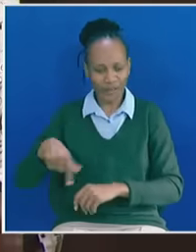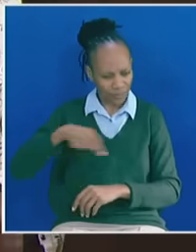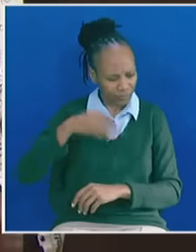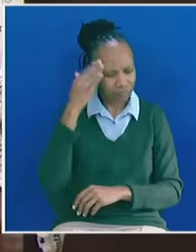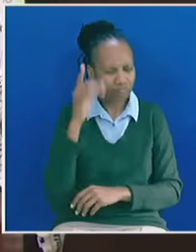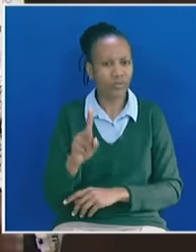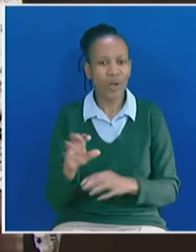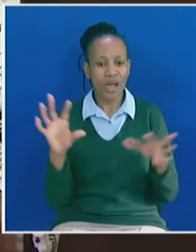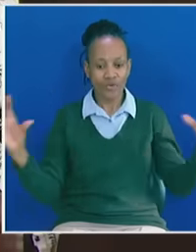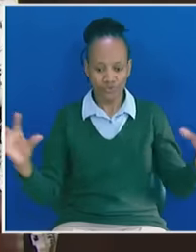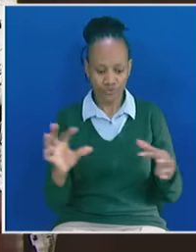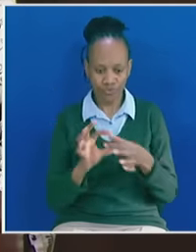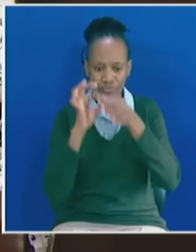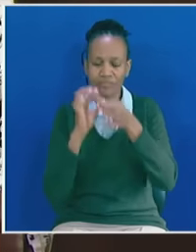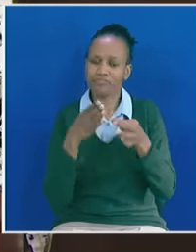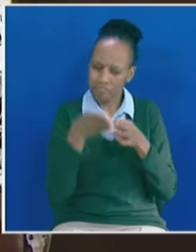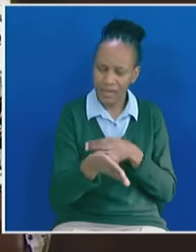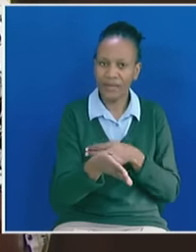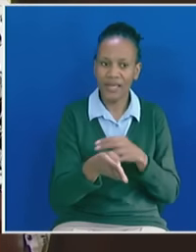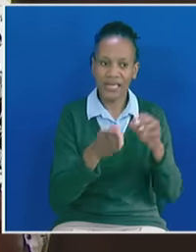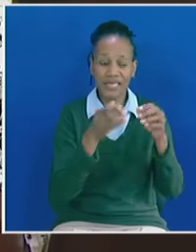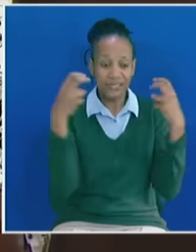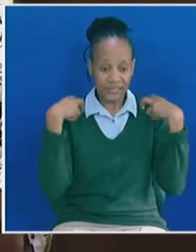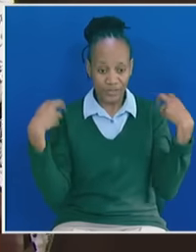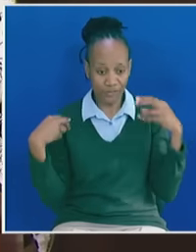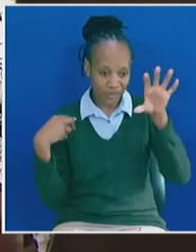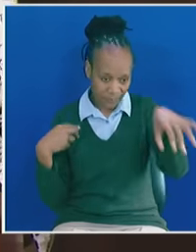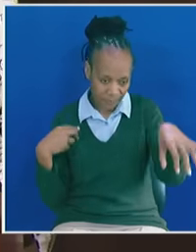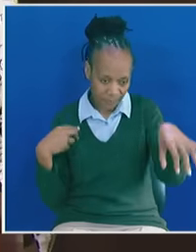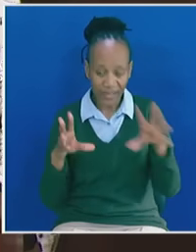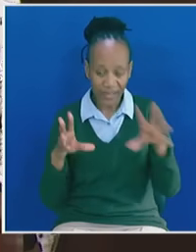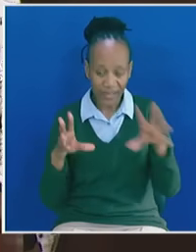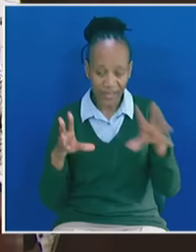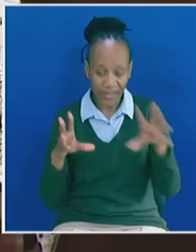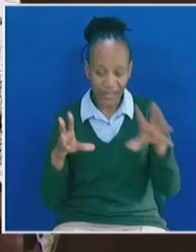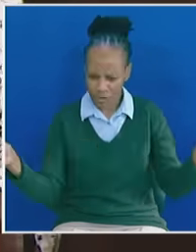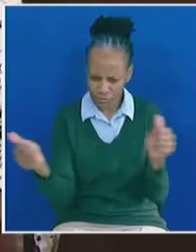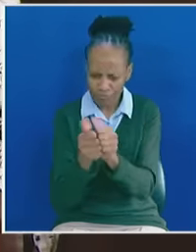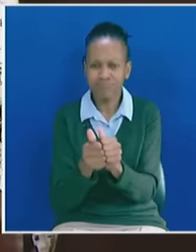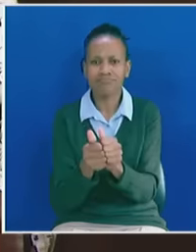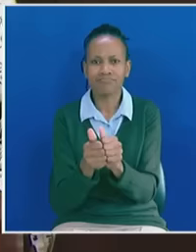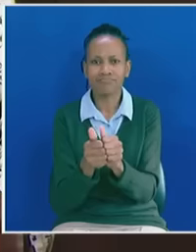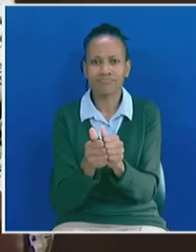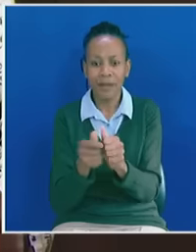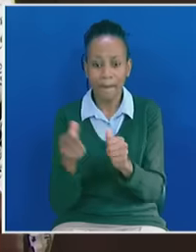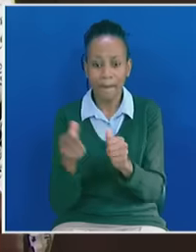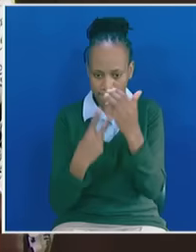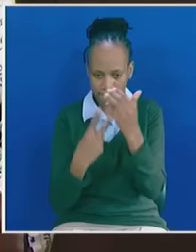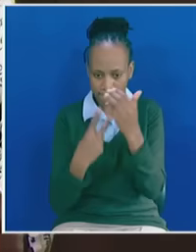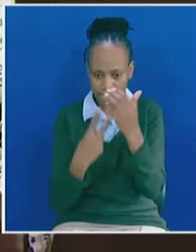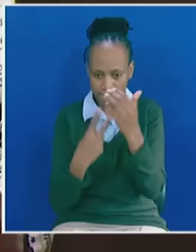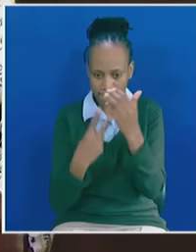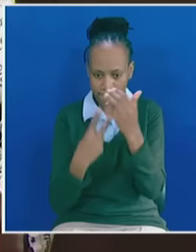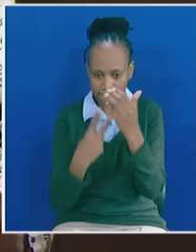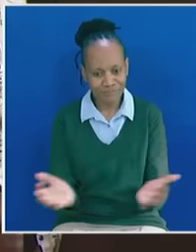that a relationship exists between security and development in that it influences a country's developmental